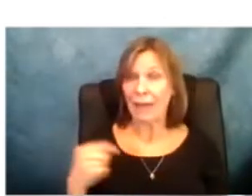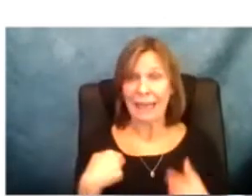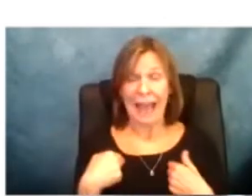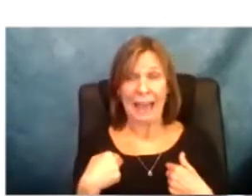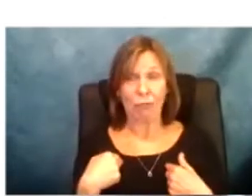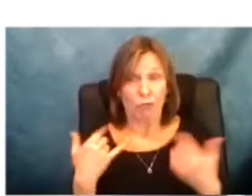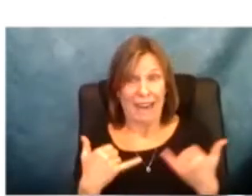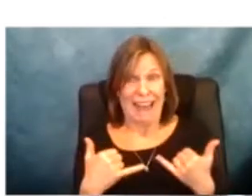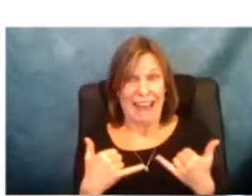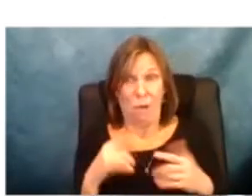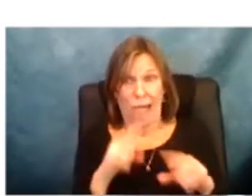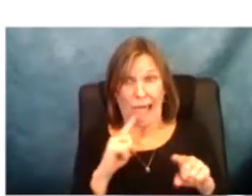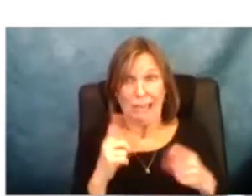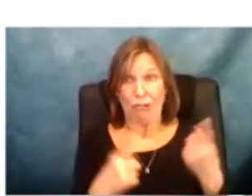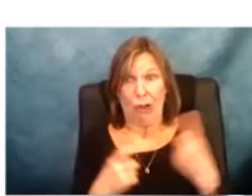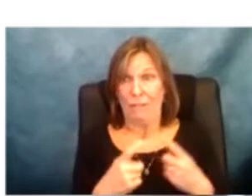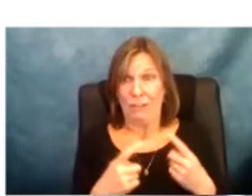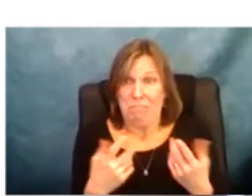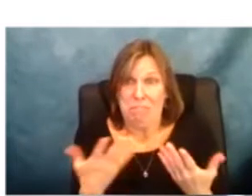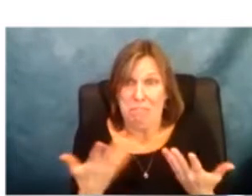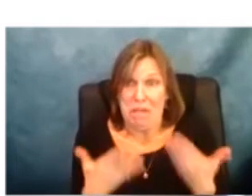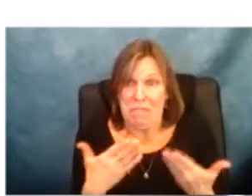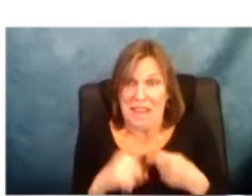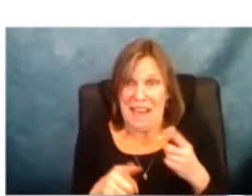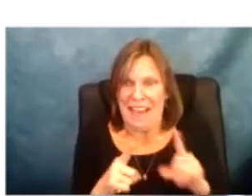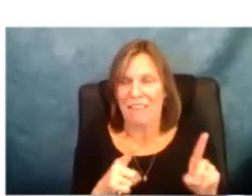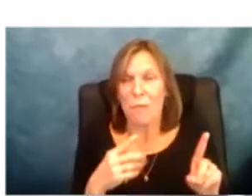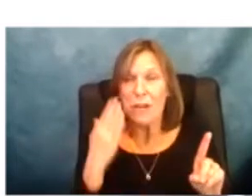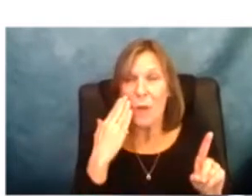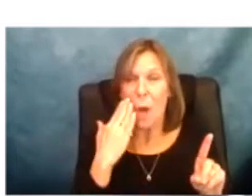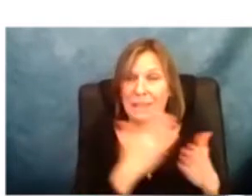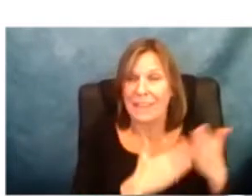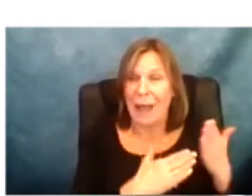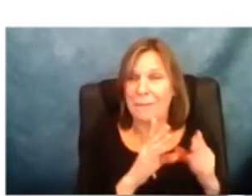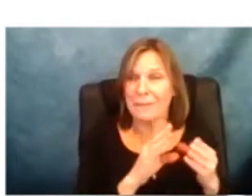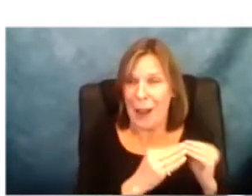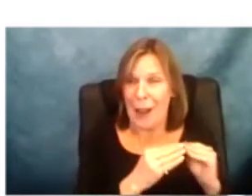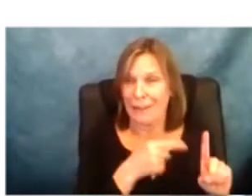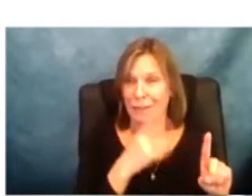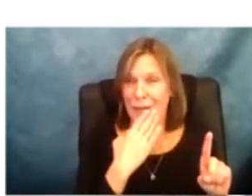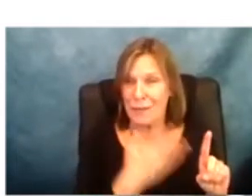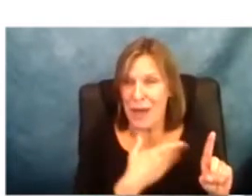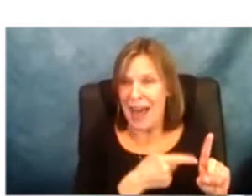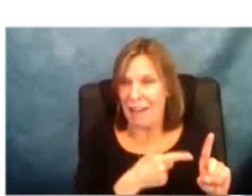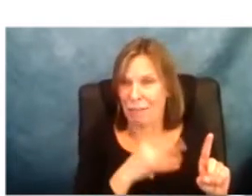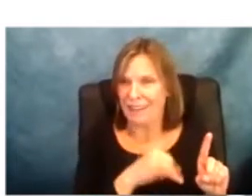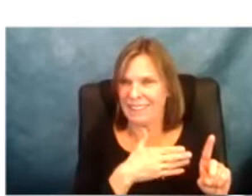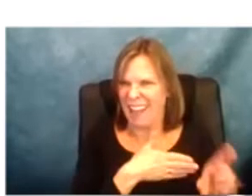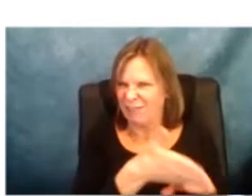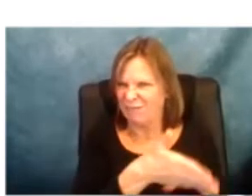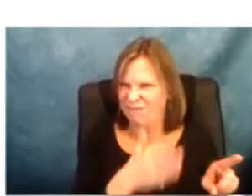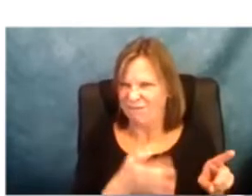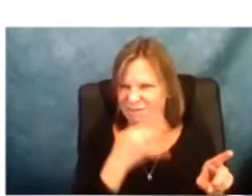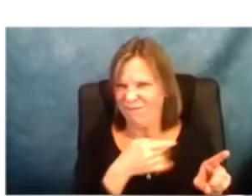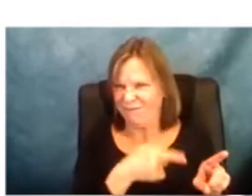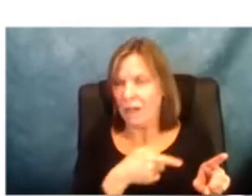these questions. And while we know some data really well, because that's our area of expertise, the